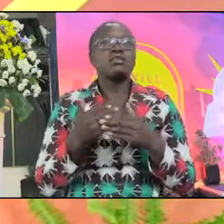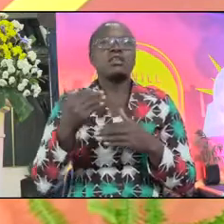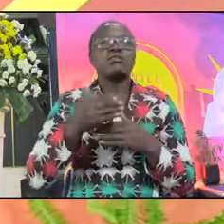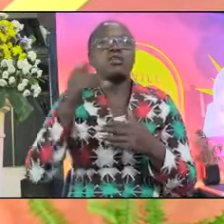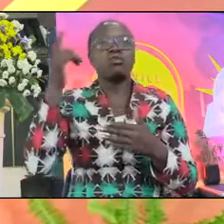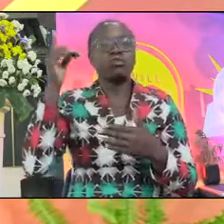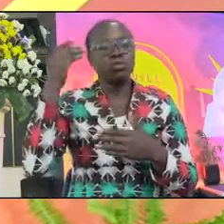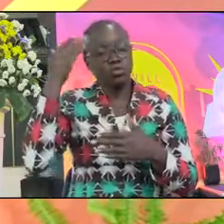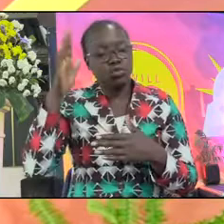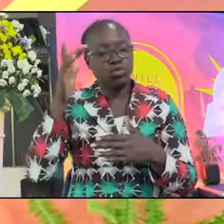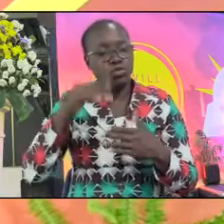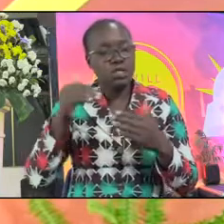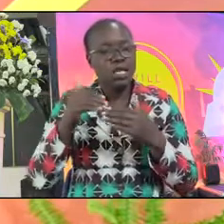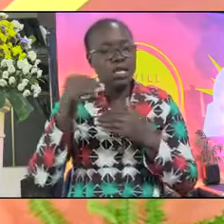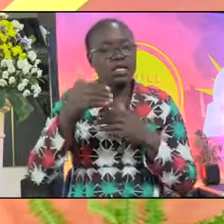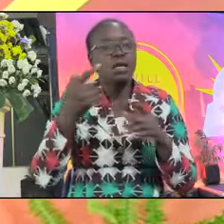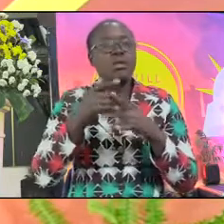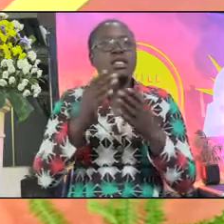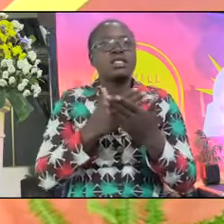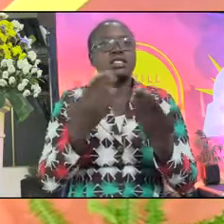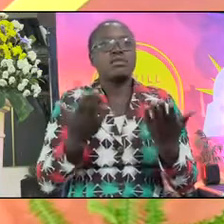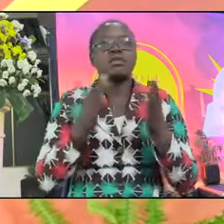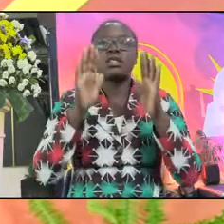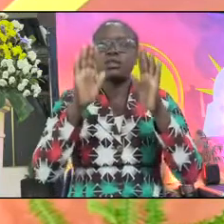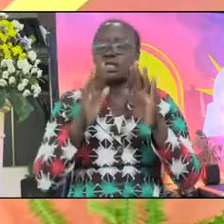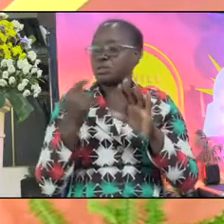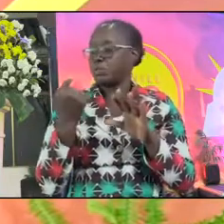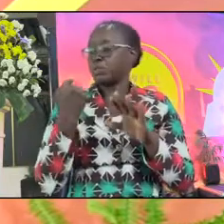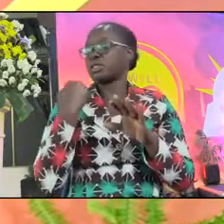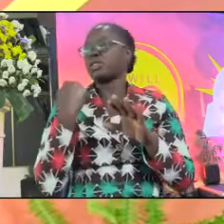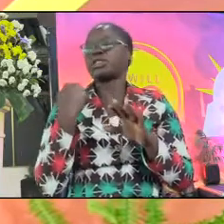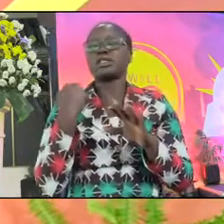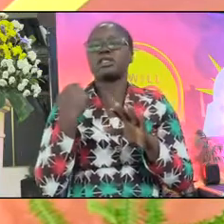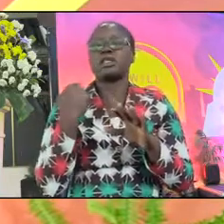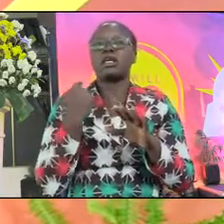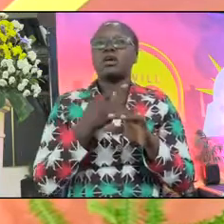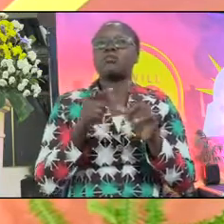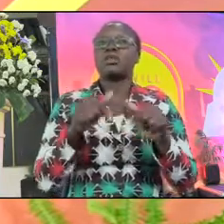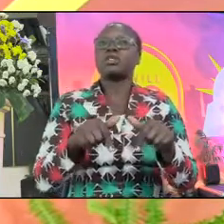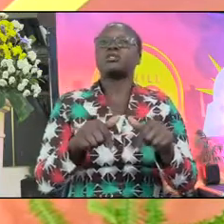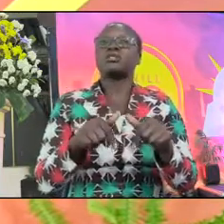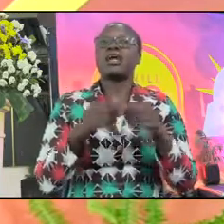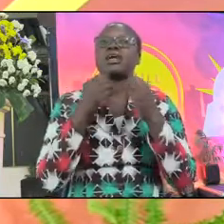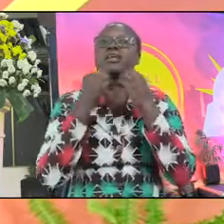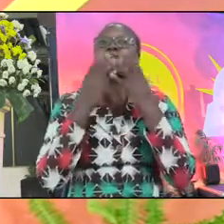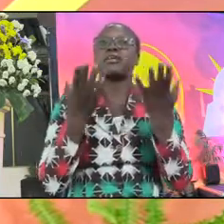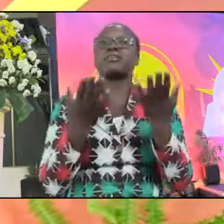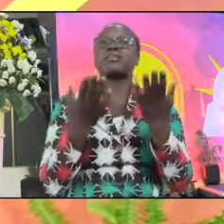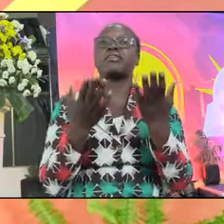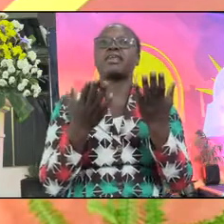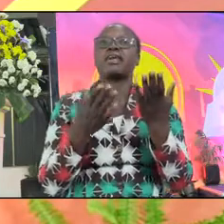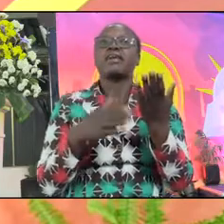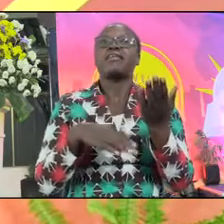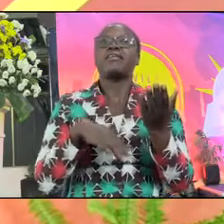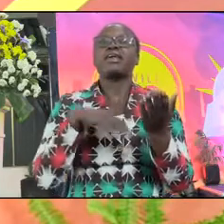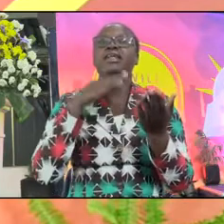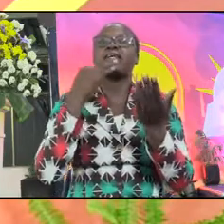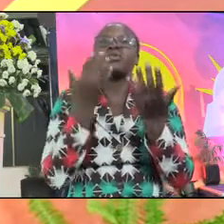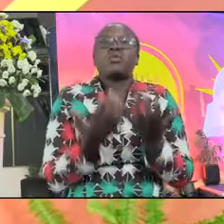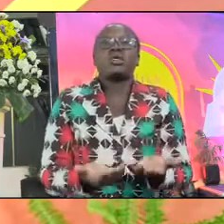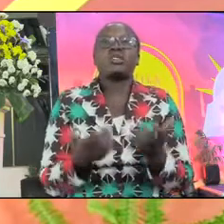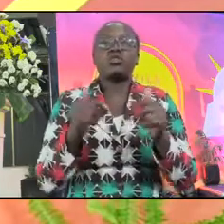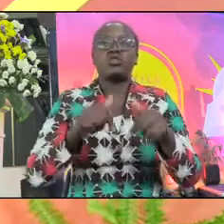we don't know what God would have. But there's some things that were necessary yesterday, but they're nothing but dead weight